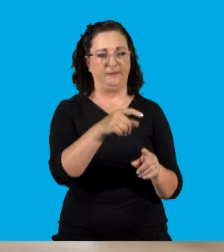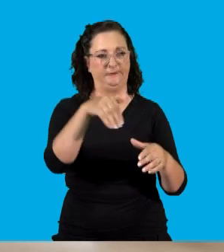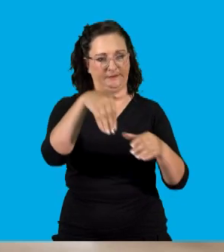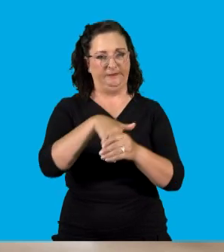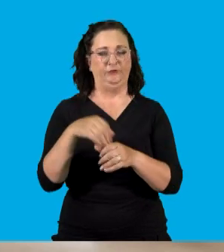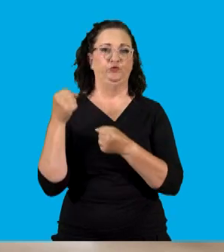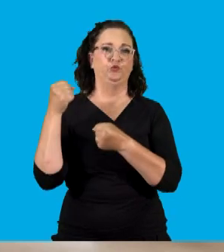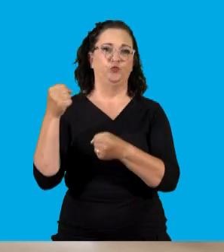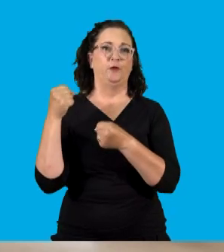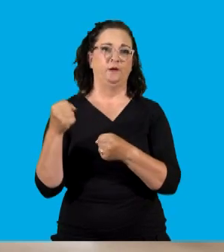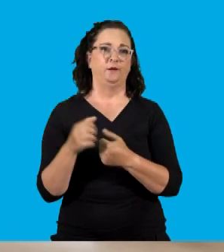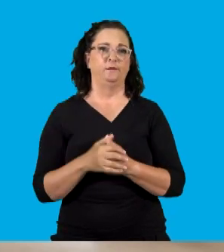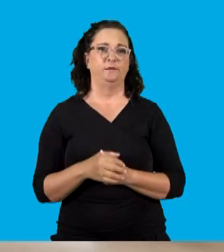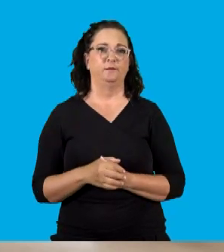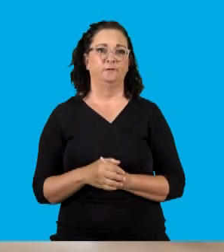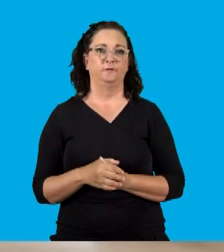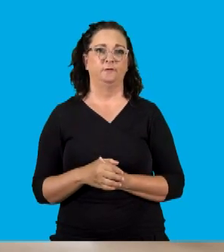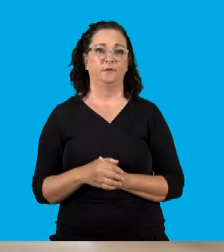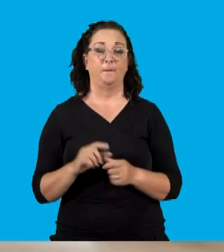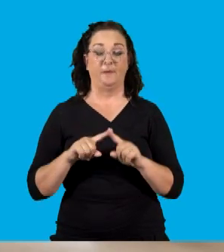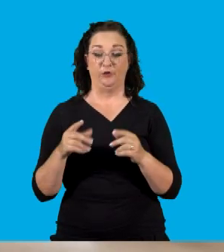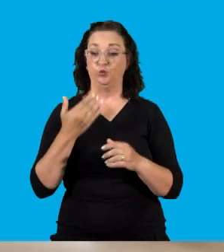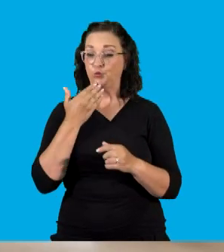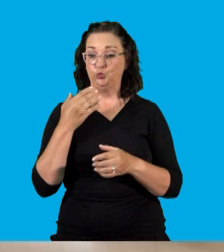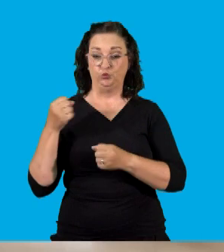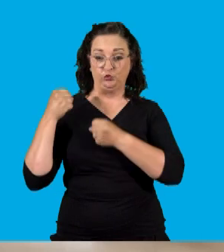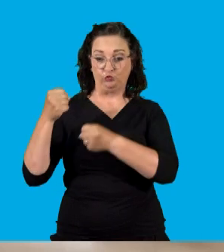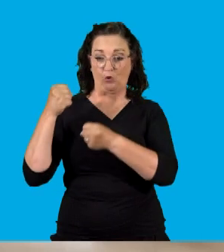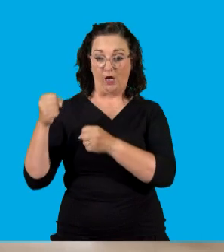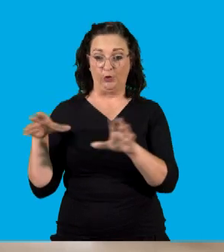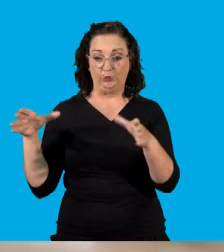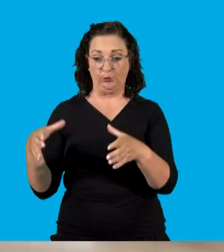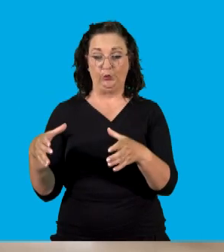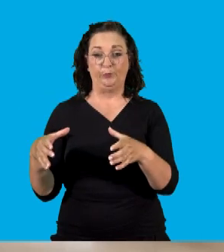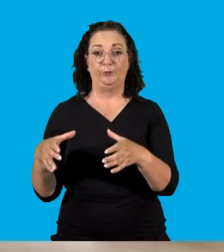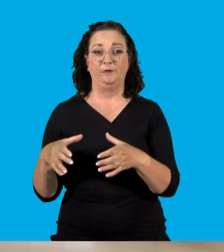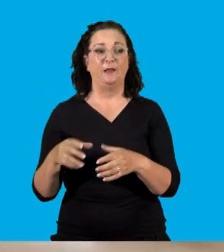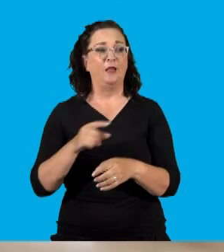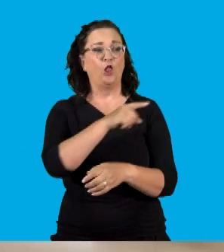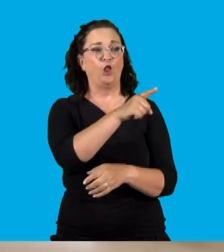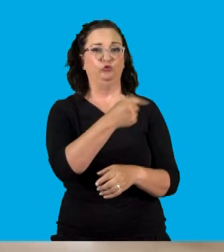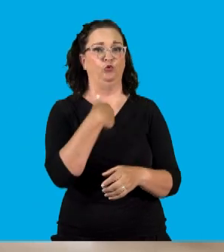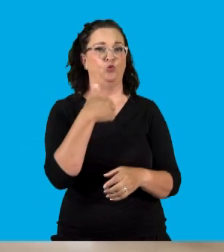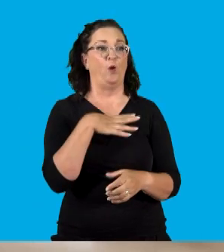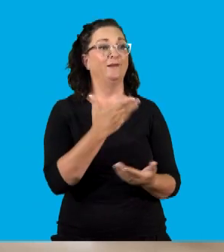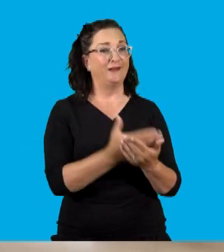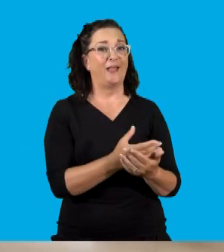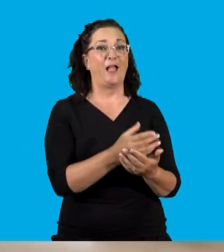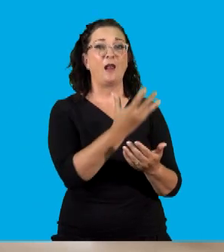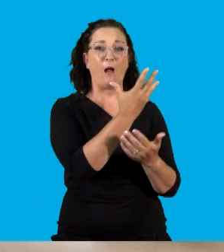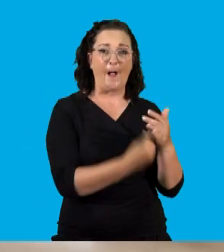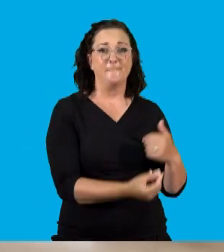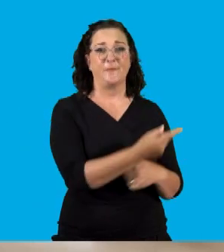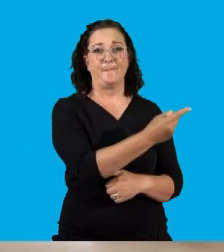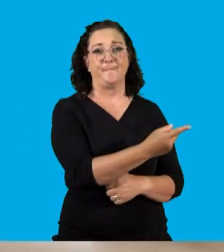to participate in a strike. So it can be violent whereby those who are striking, they end up doing what? Maybe harming those who do not